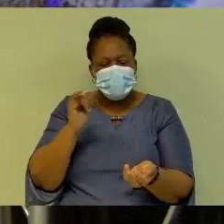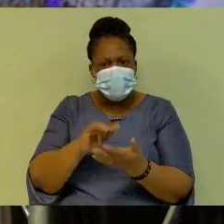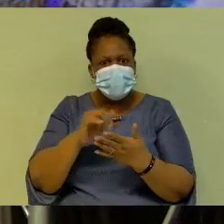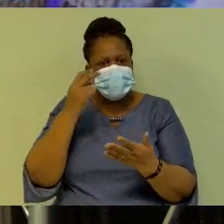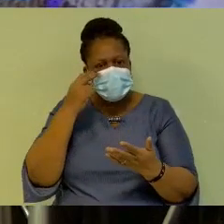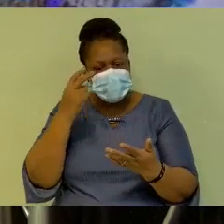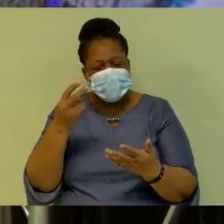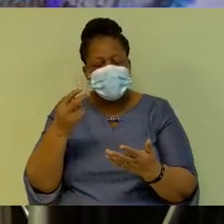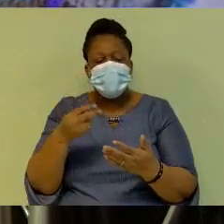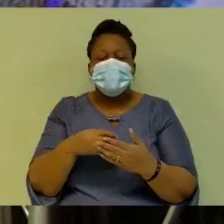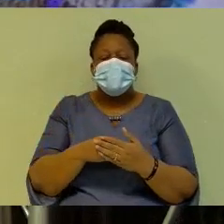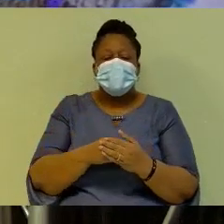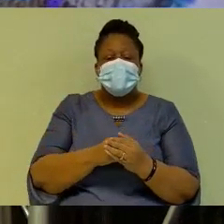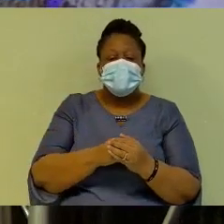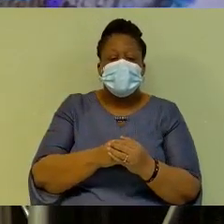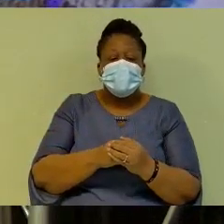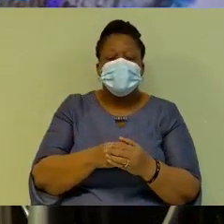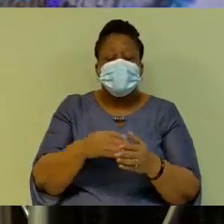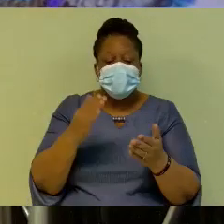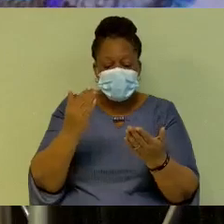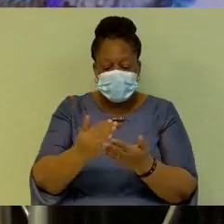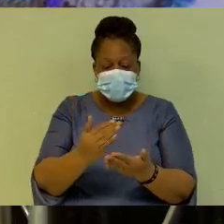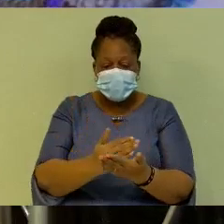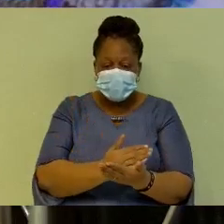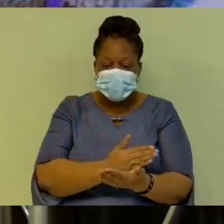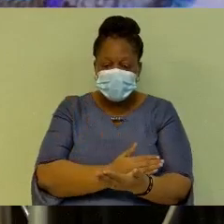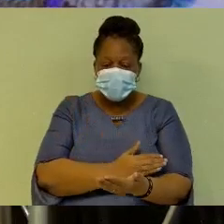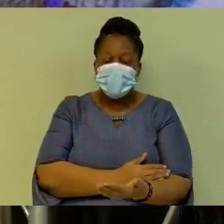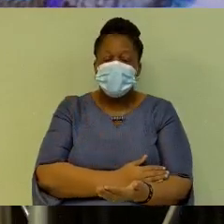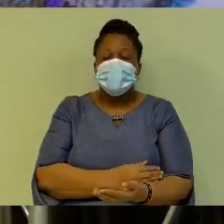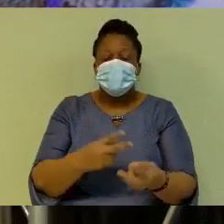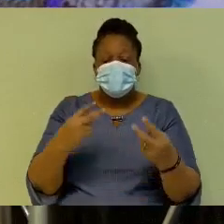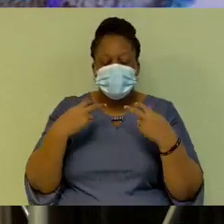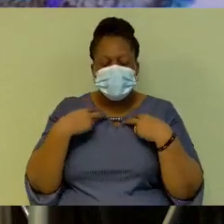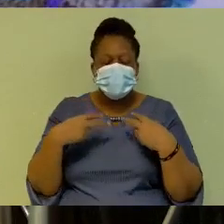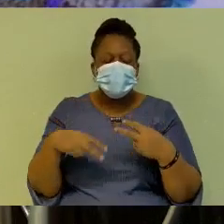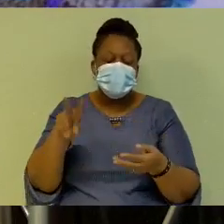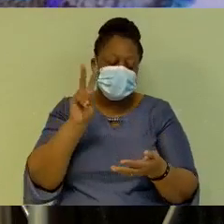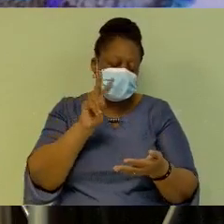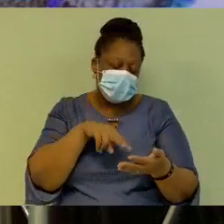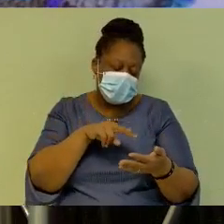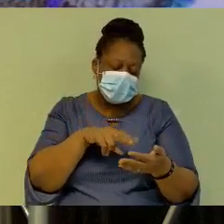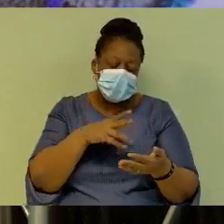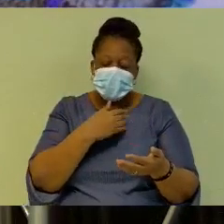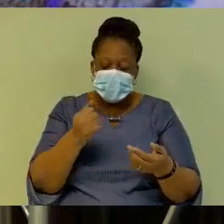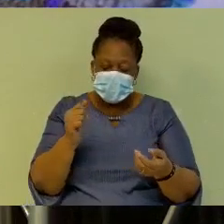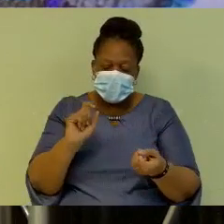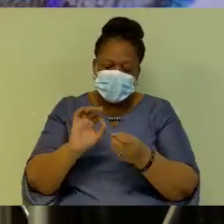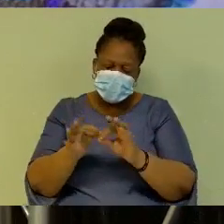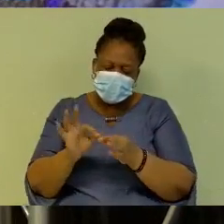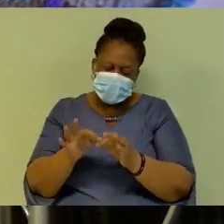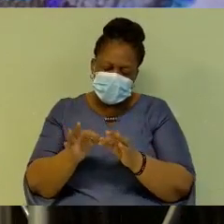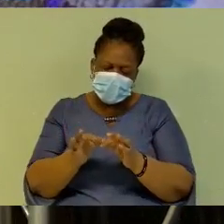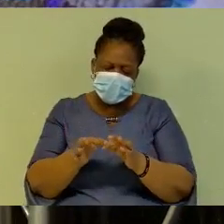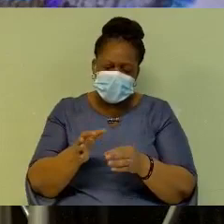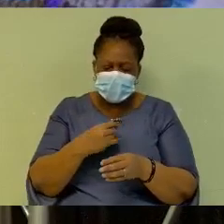2015. This process has included deliberations on the reclassification of certain nursing positions,